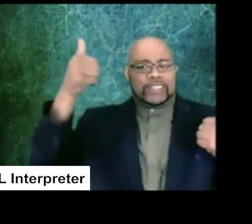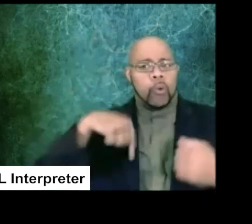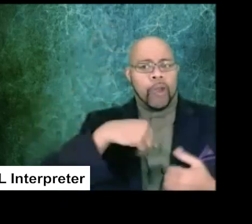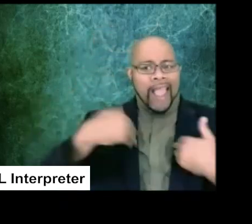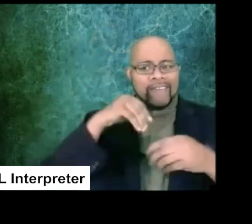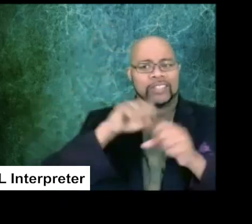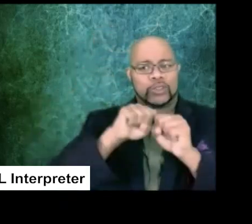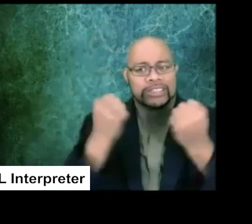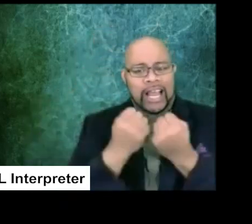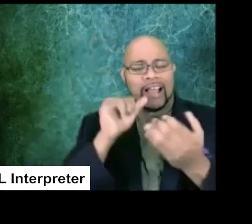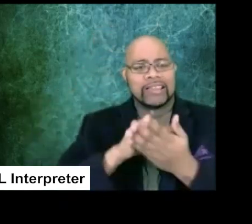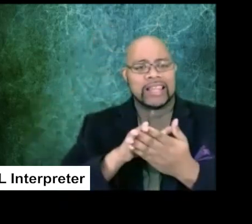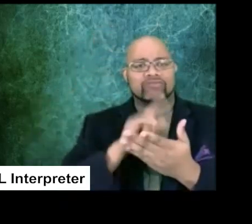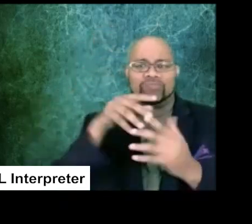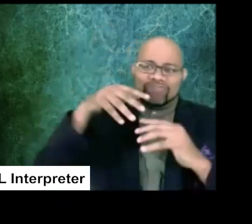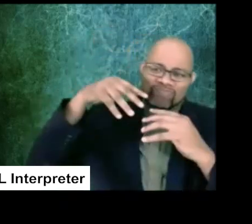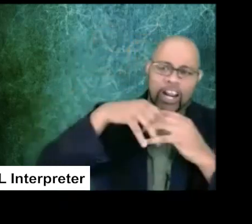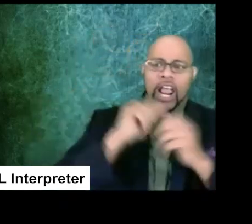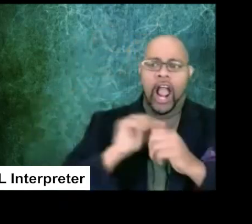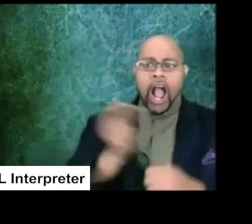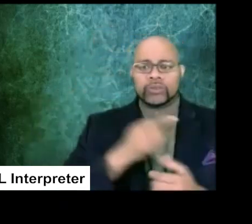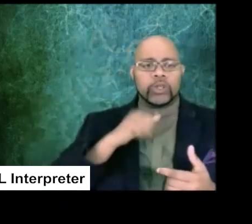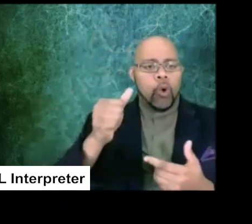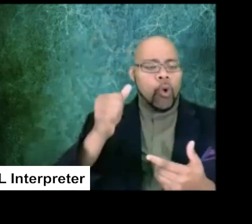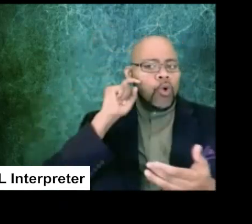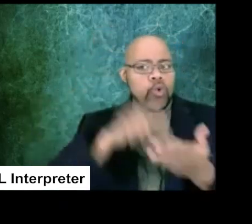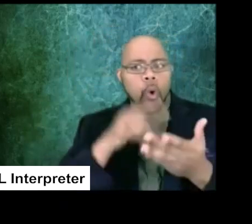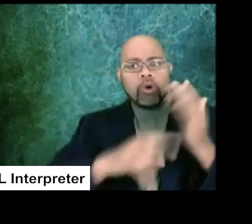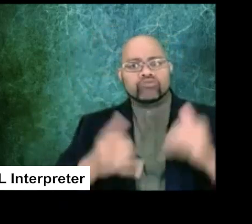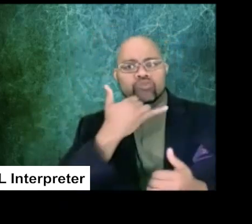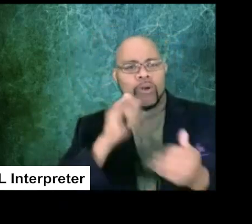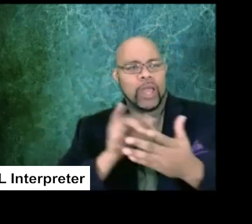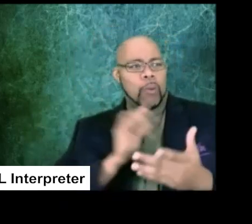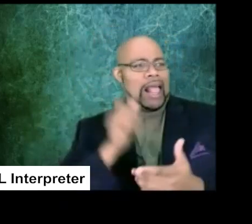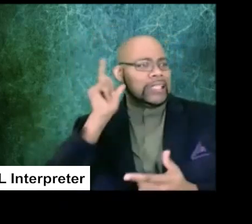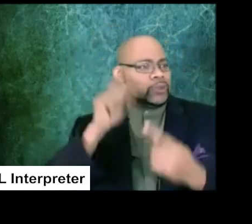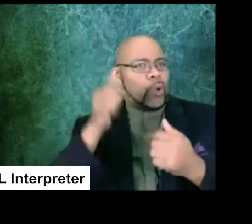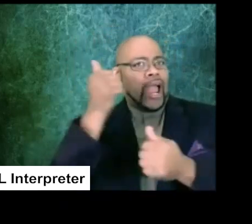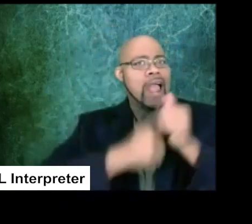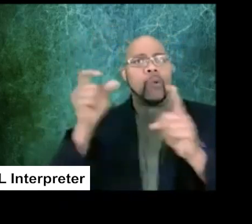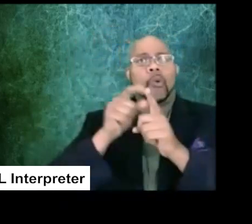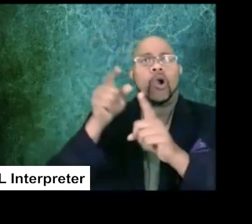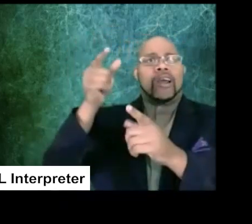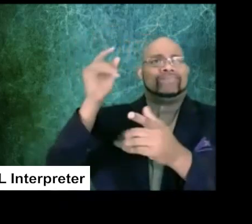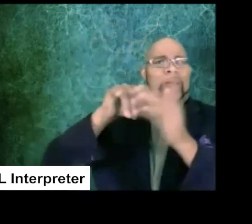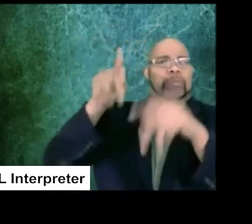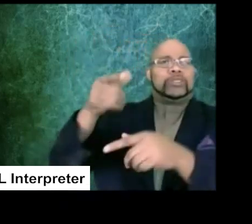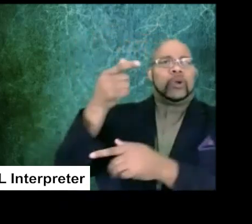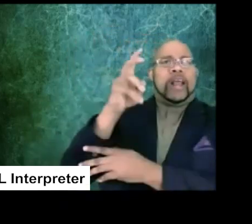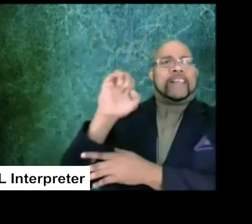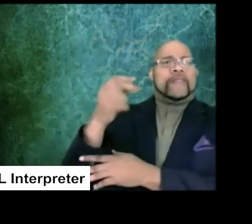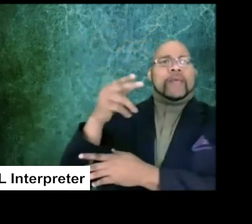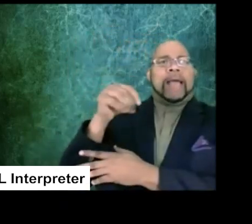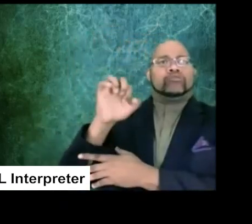in society that are so ingrained in us that we don't notice what is wrong, that we listen to every word of the likes of Gwyneth